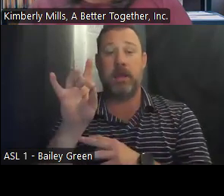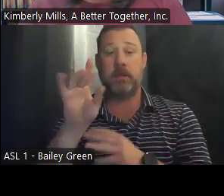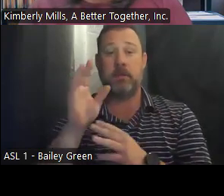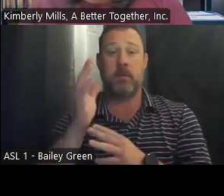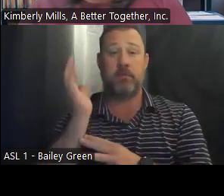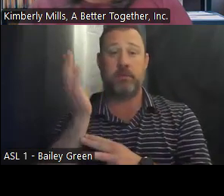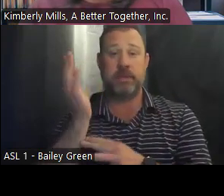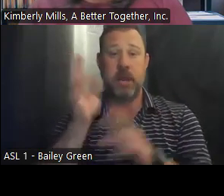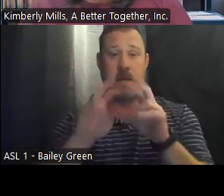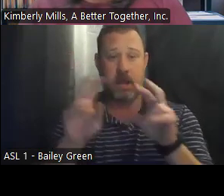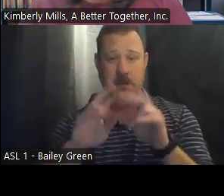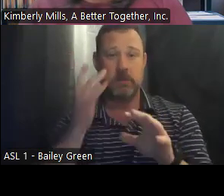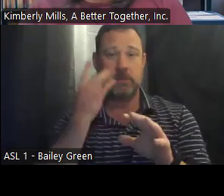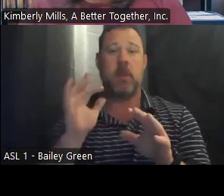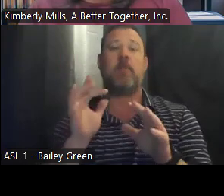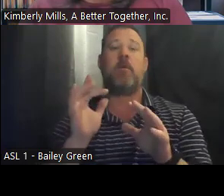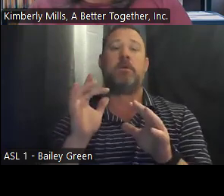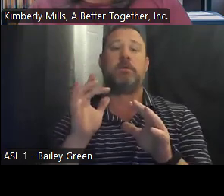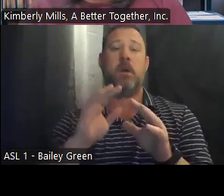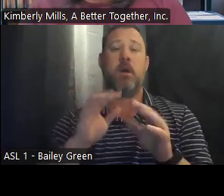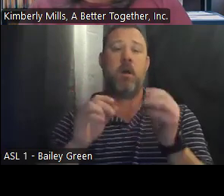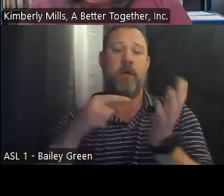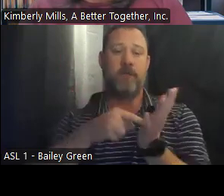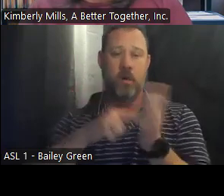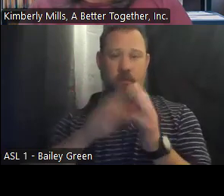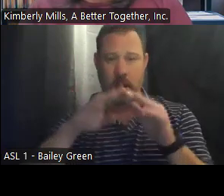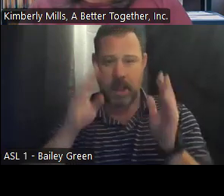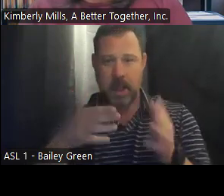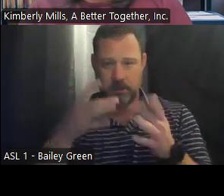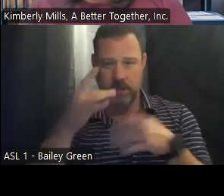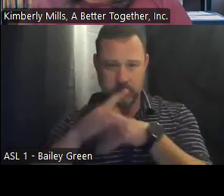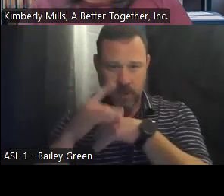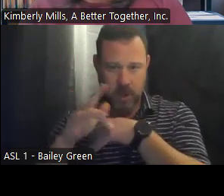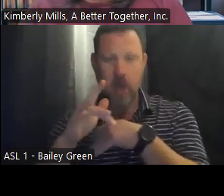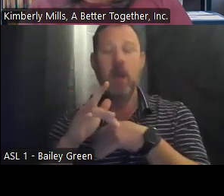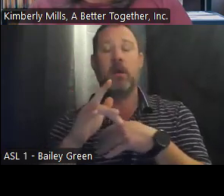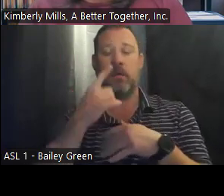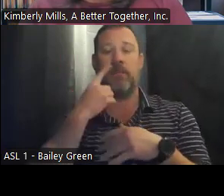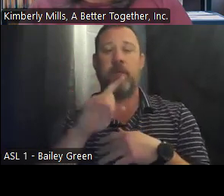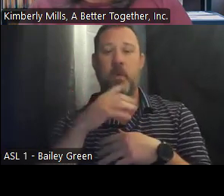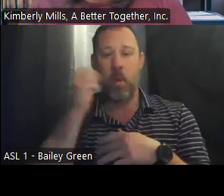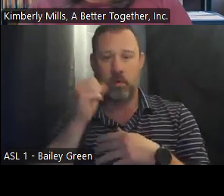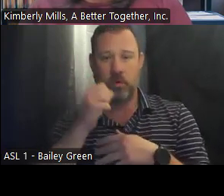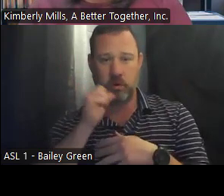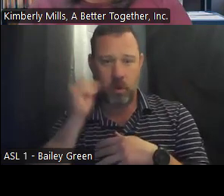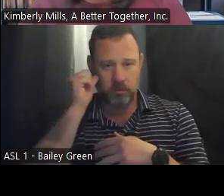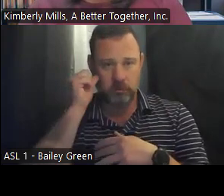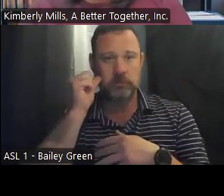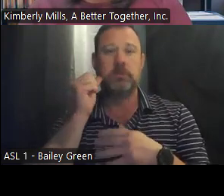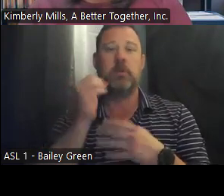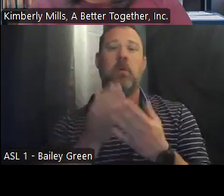analysis of California's affordable housing supply for older adults and people with disabilities through